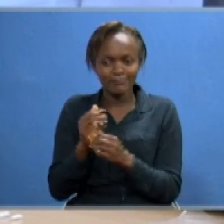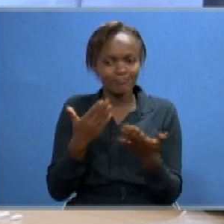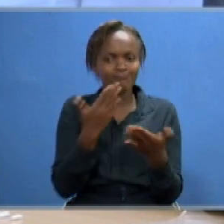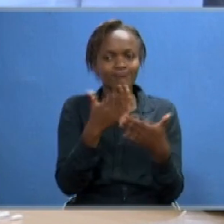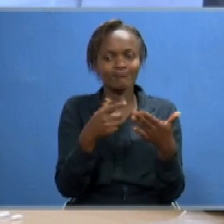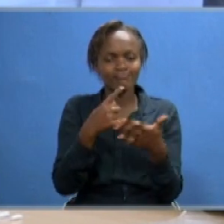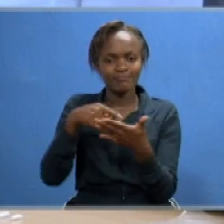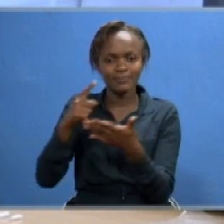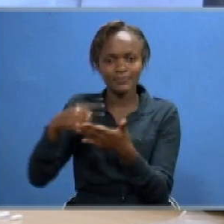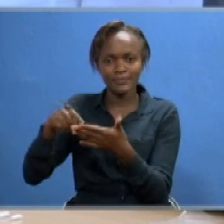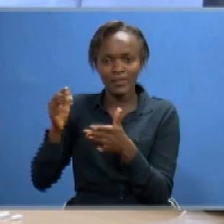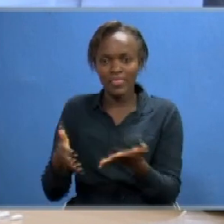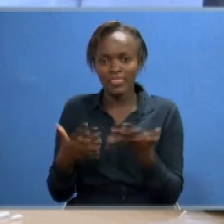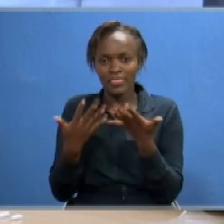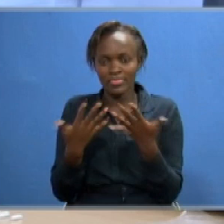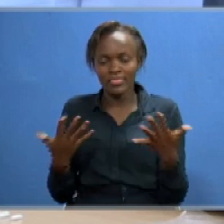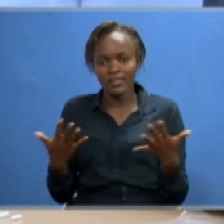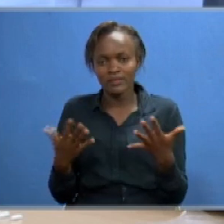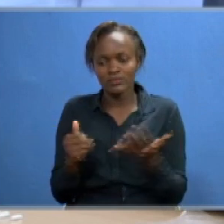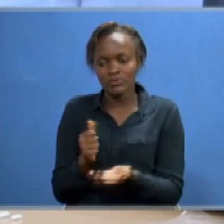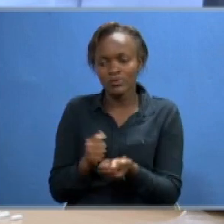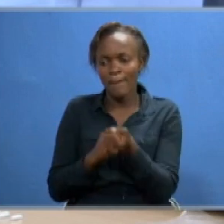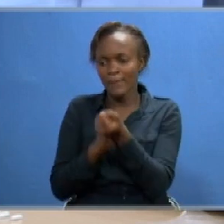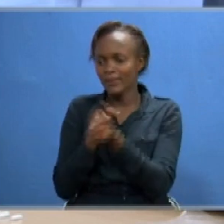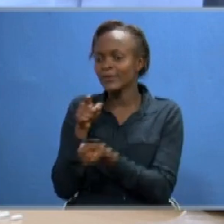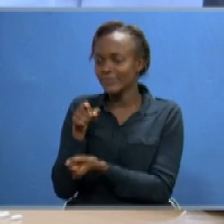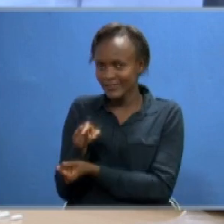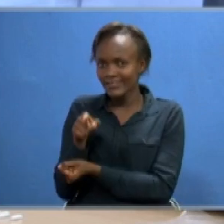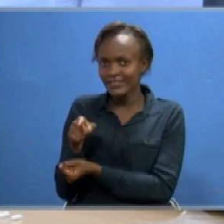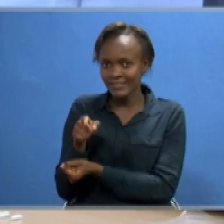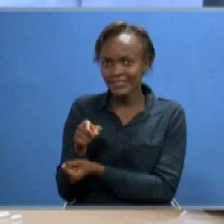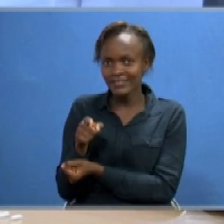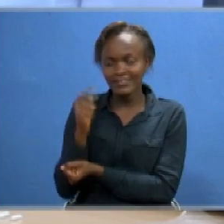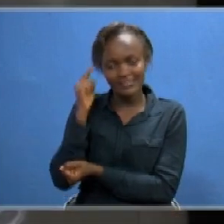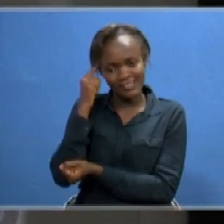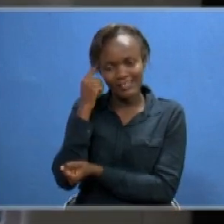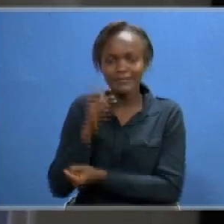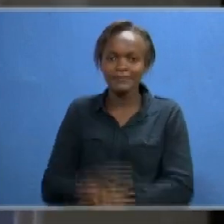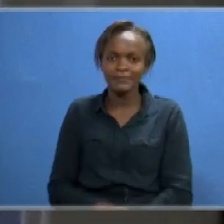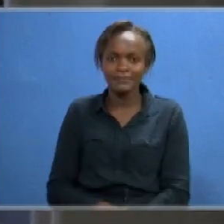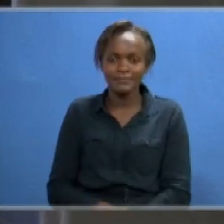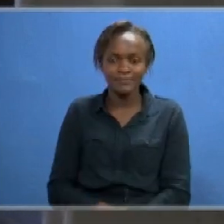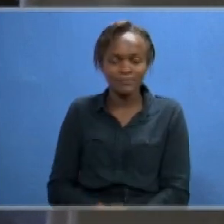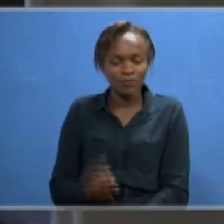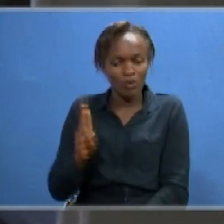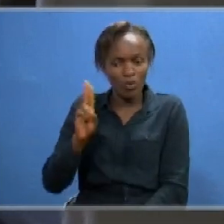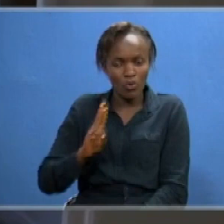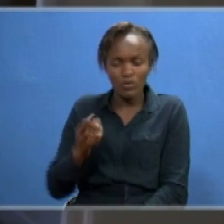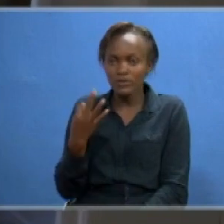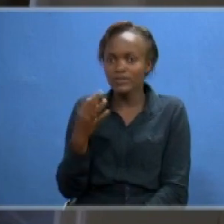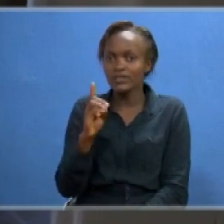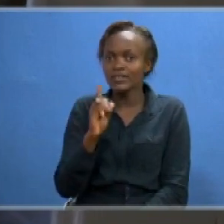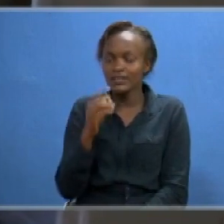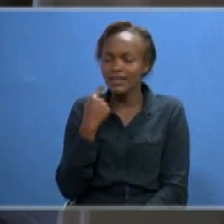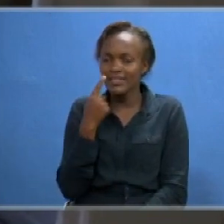resources to help the pilot or the piloting of the project. Using the 3D printer,